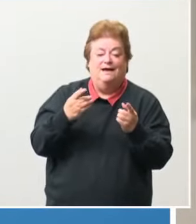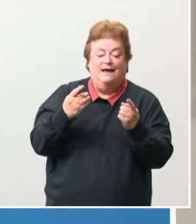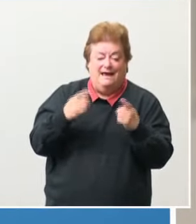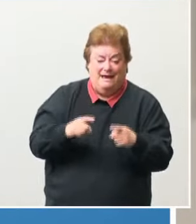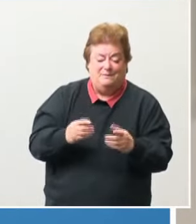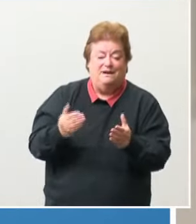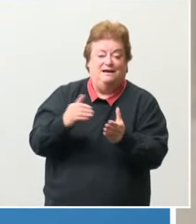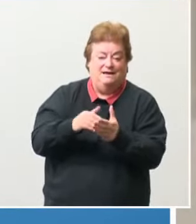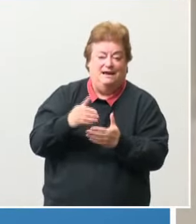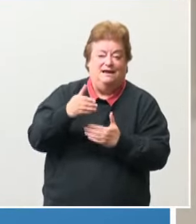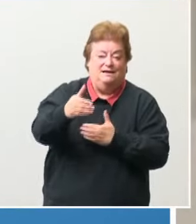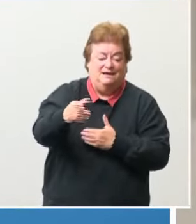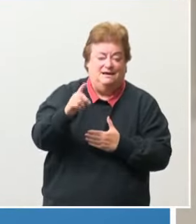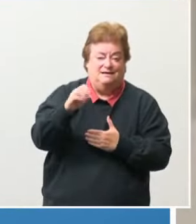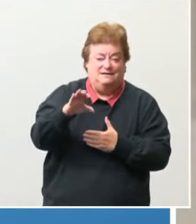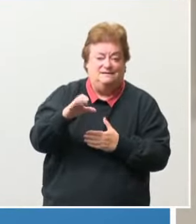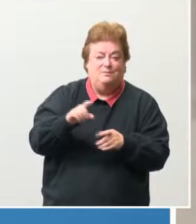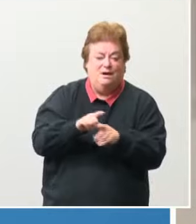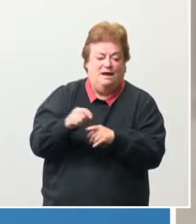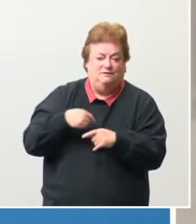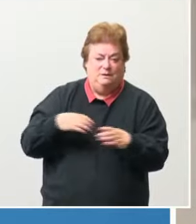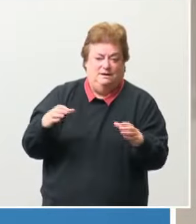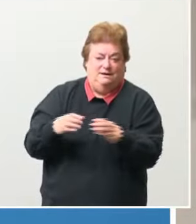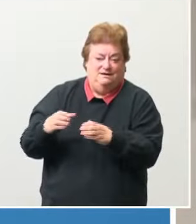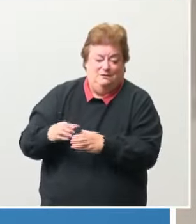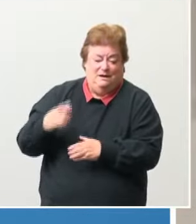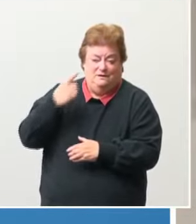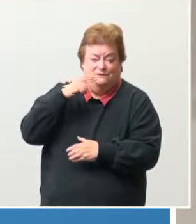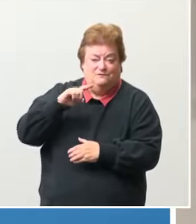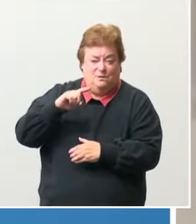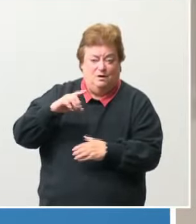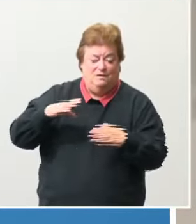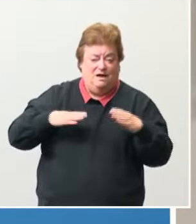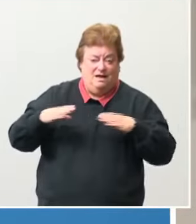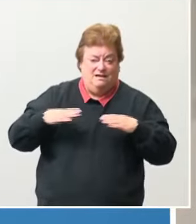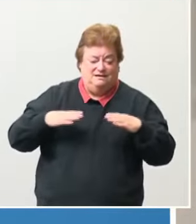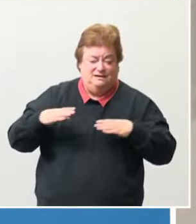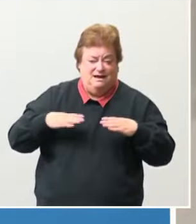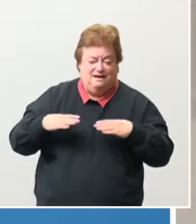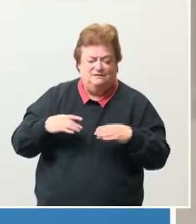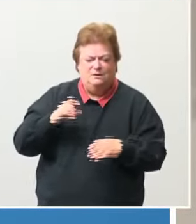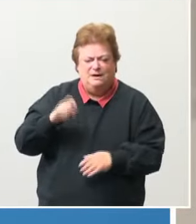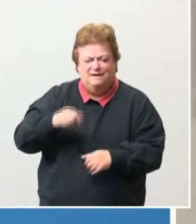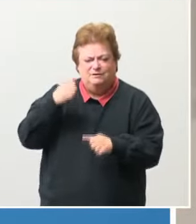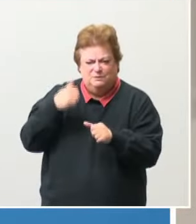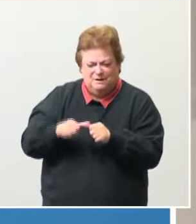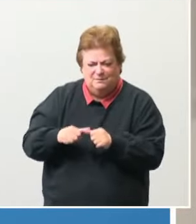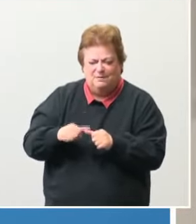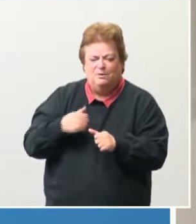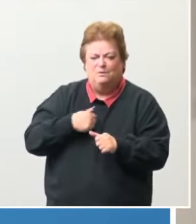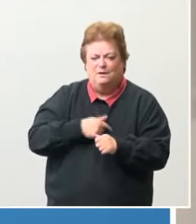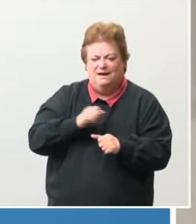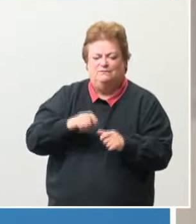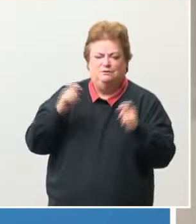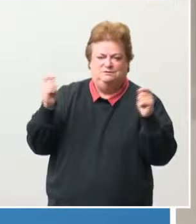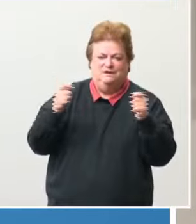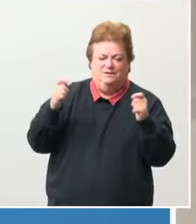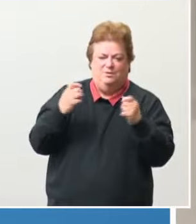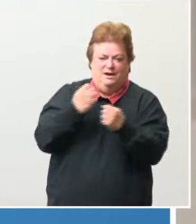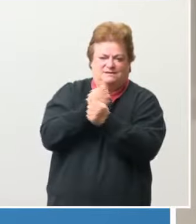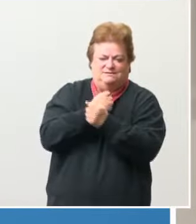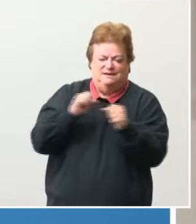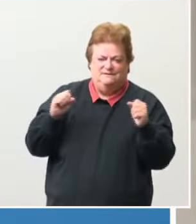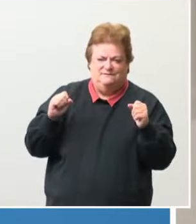more holiday gatherings are planned. We must be mindful of our actions and remember to celebrate safely.